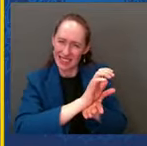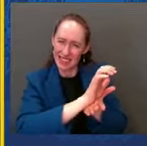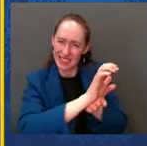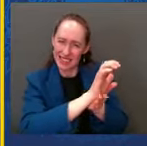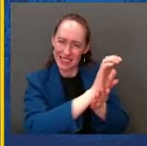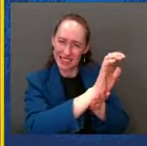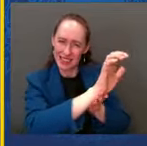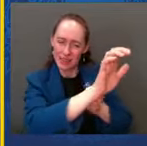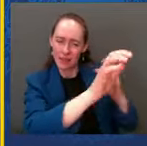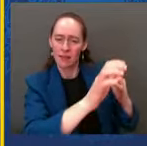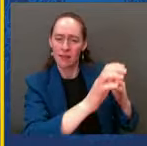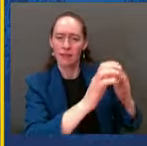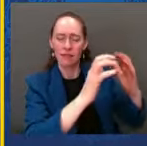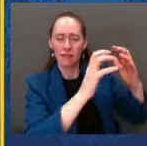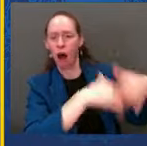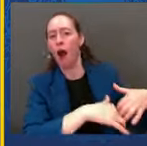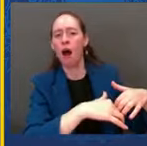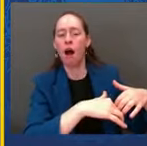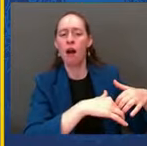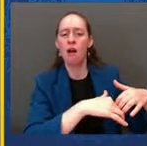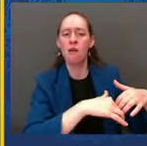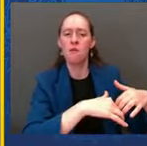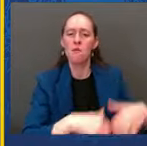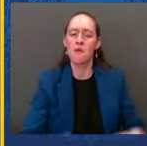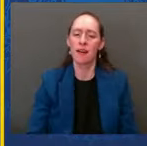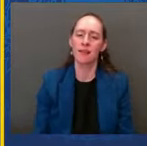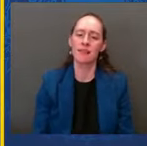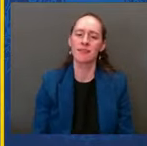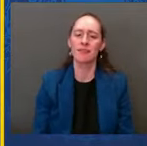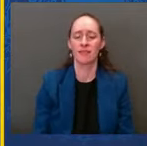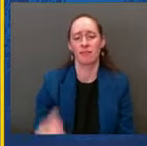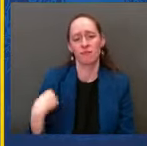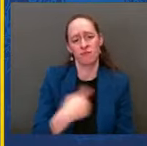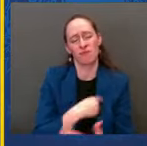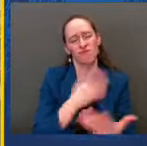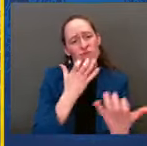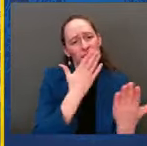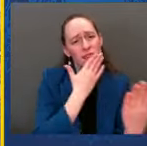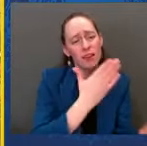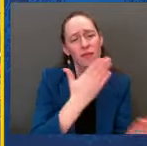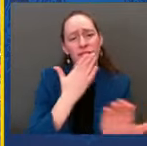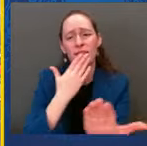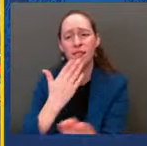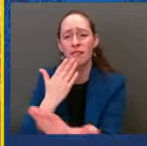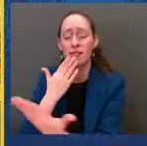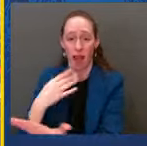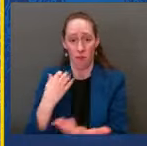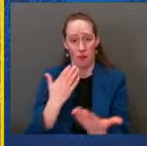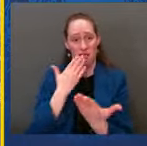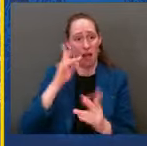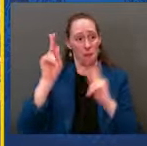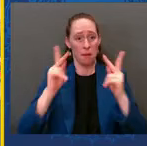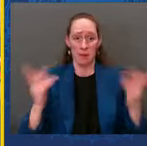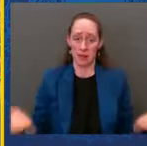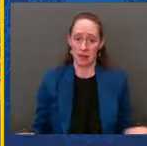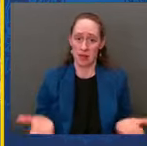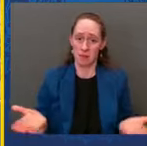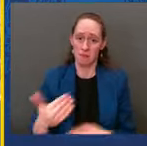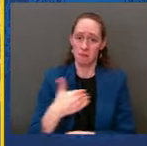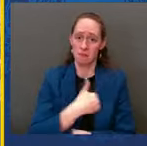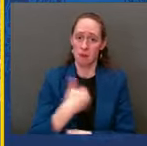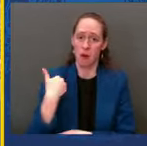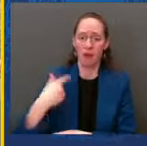you for opening your homes, and thank you for offering bread to those in need. Thank you that they're here among us today, and